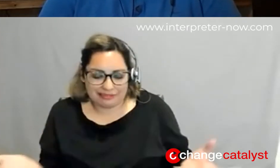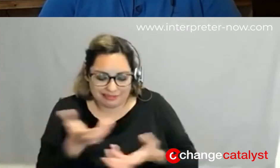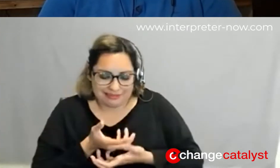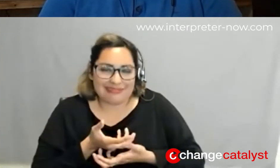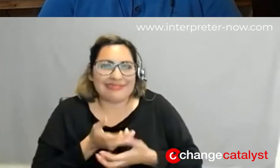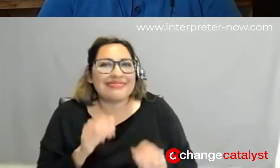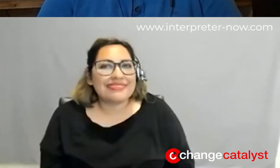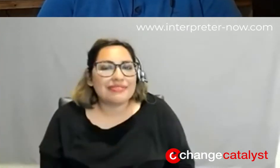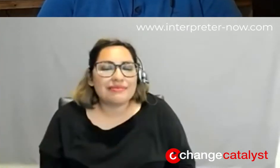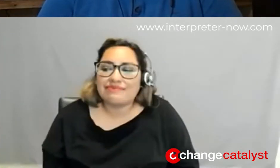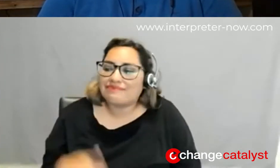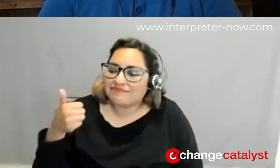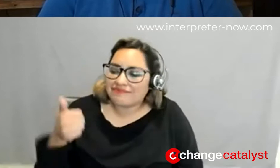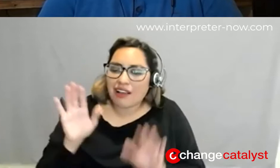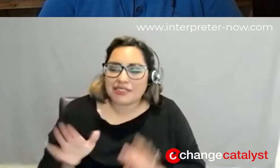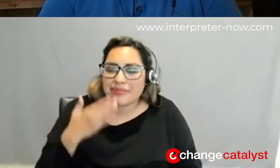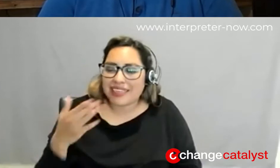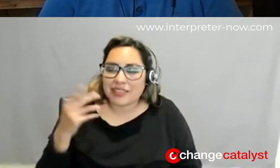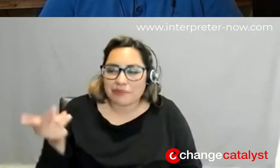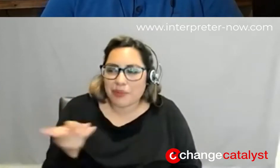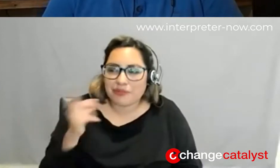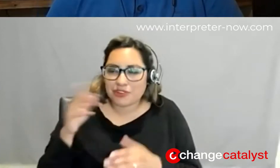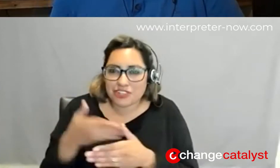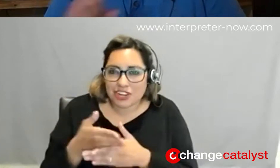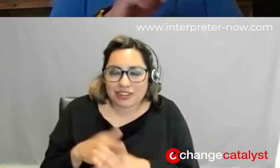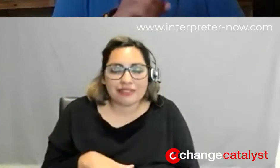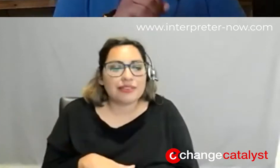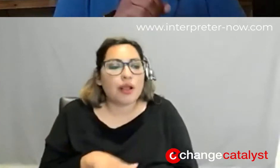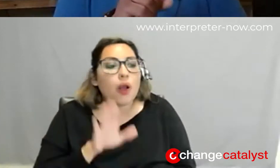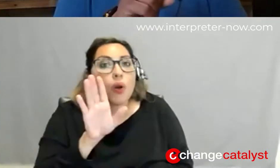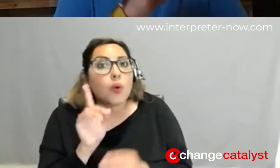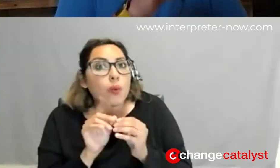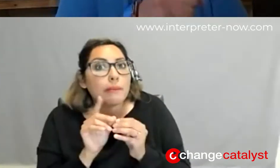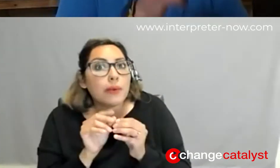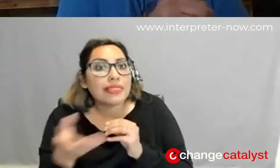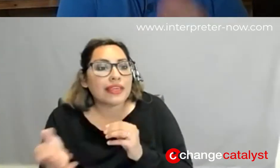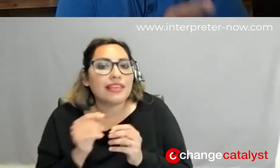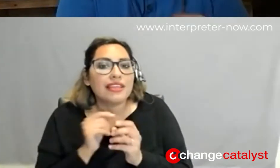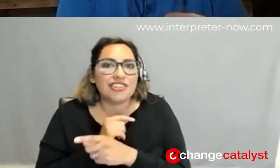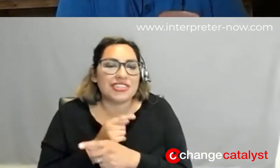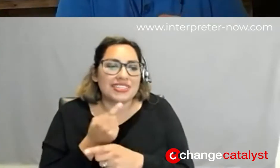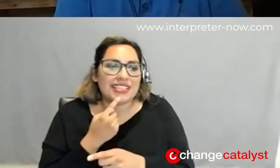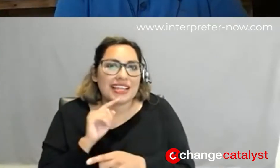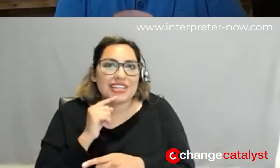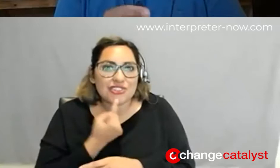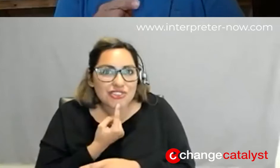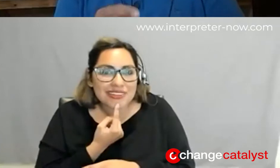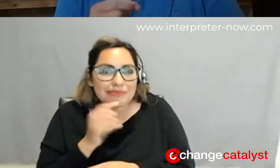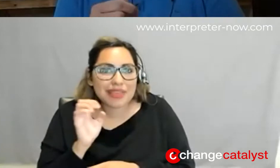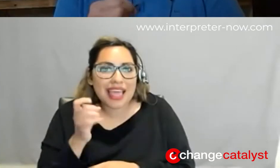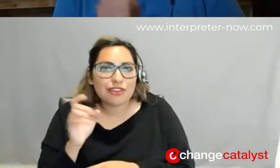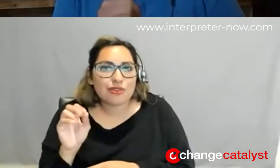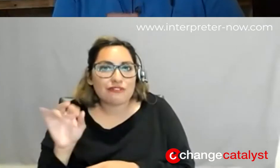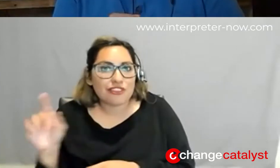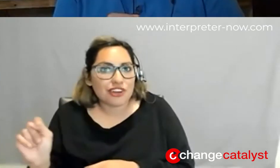Awesome. Thank you both for sharing that. I appreciate that. Just one more thing. Oh, yeah. She said extreme extrovert. I would say I'm